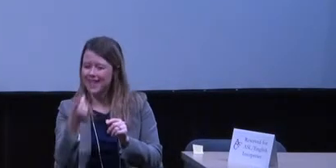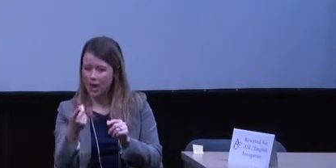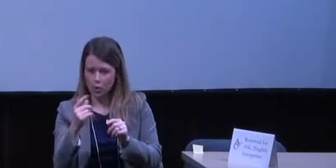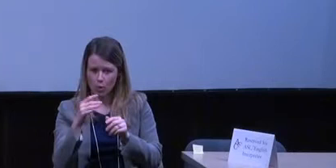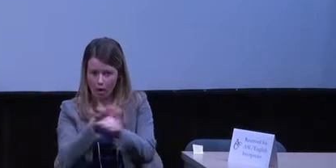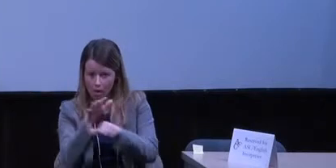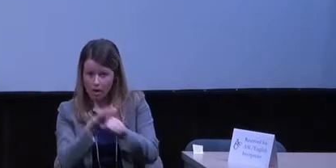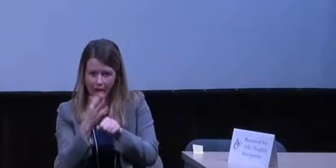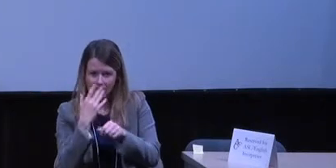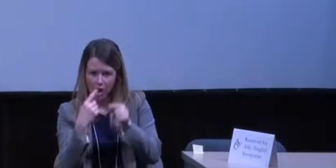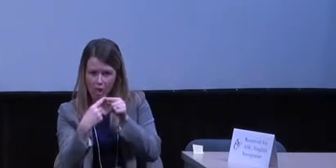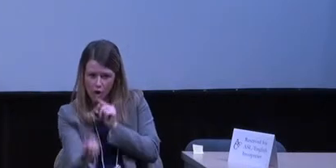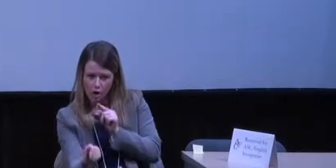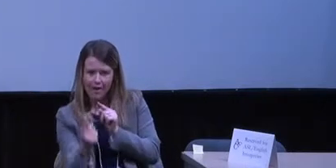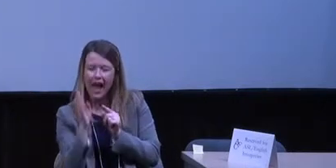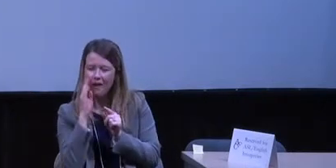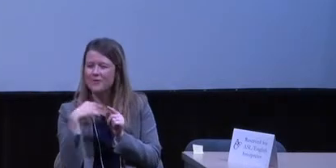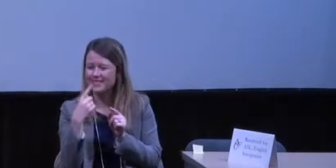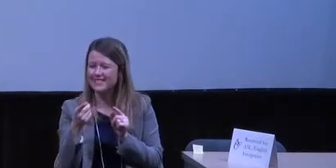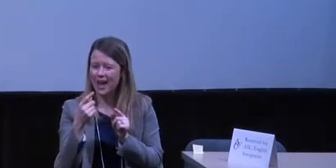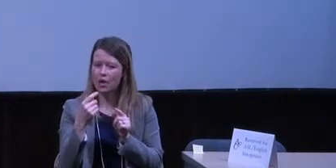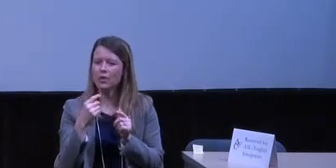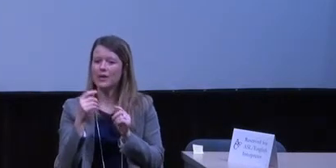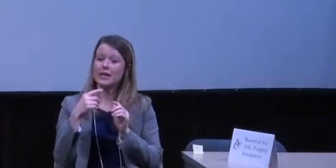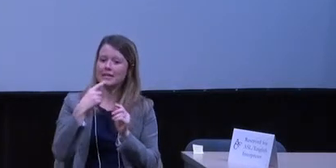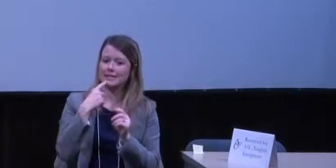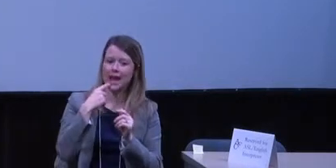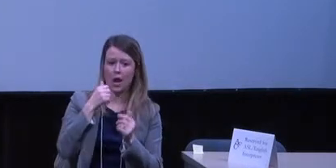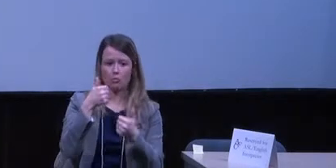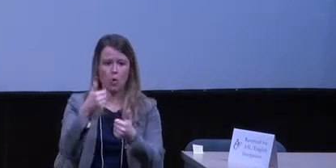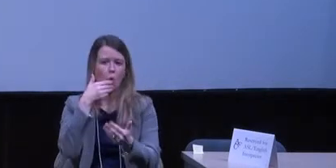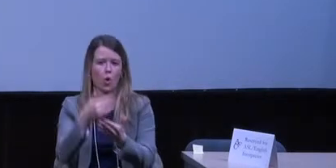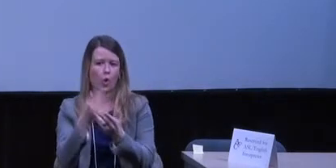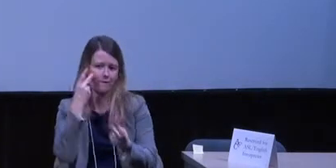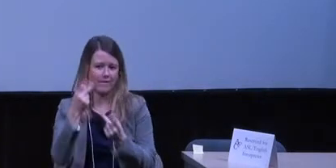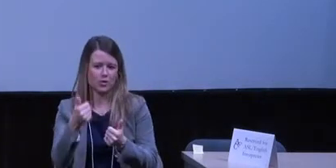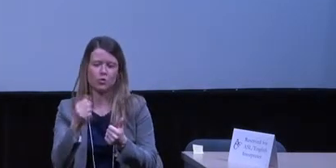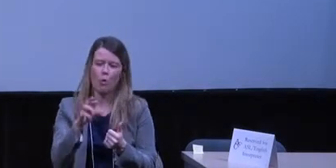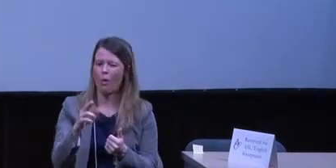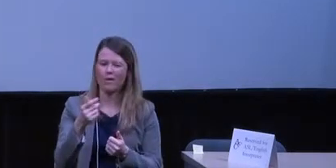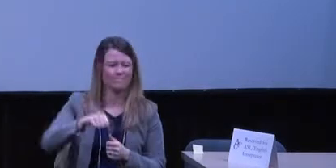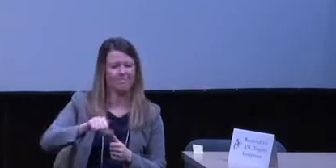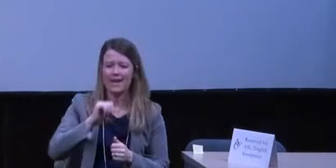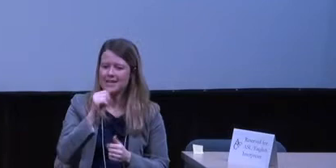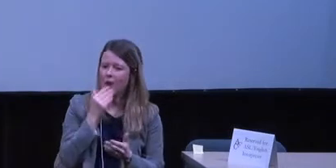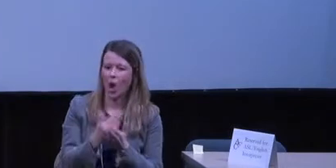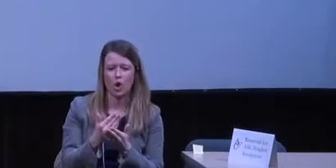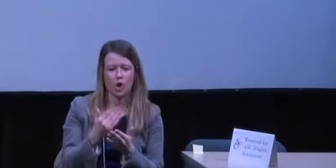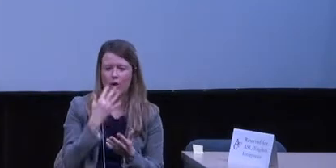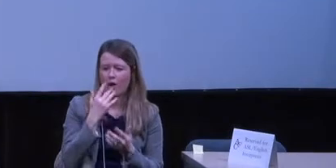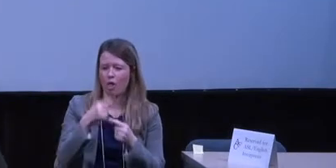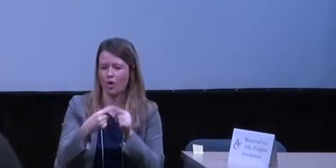it's a good visual, so those or any of us can actually read what's on that